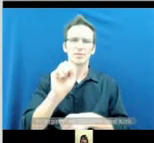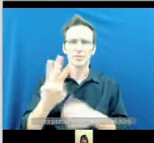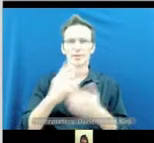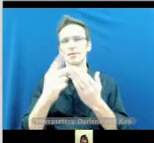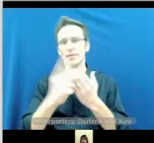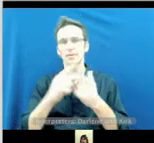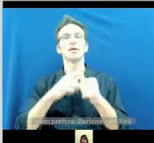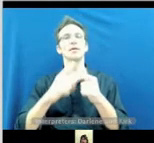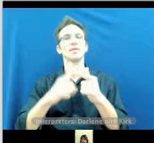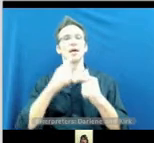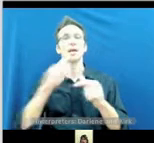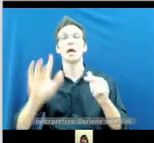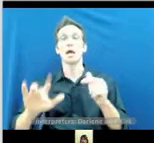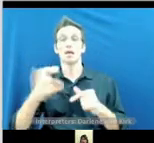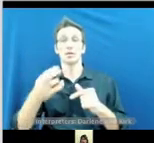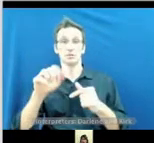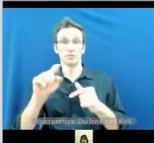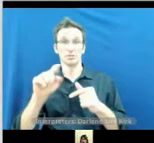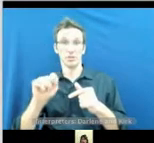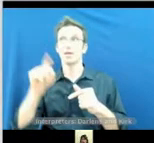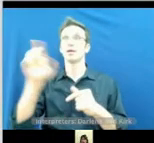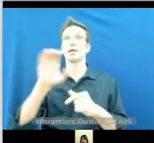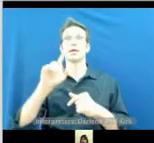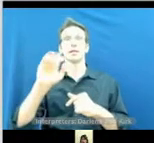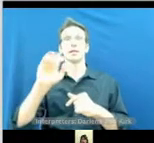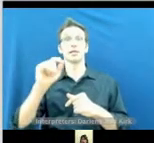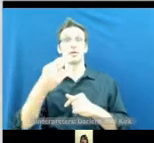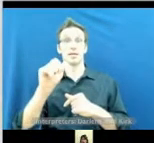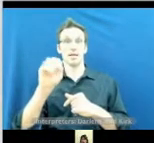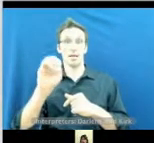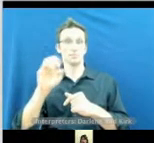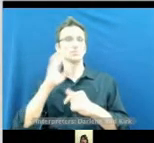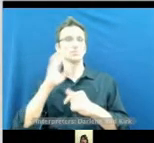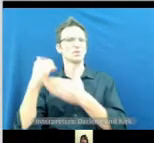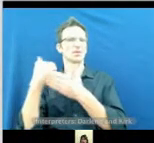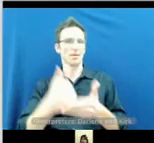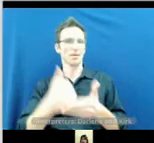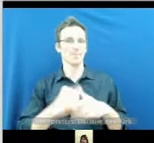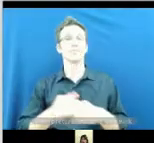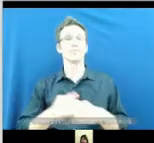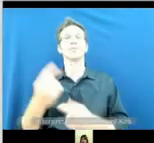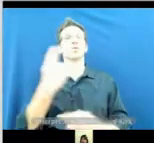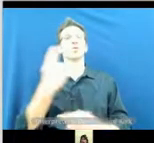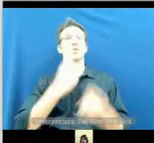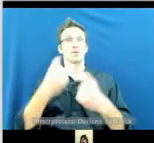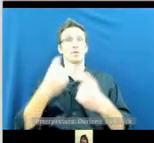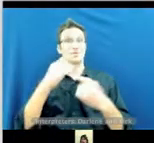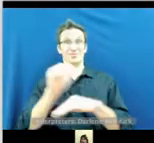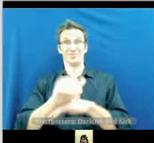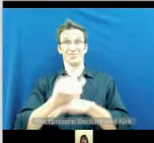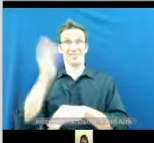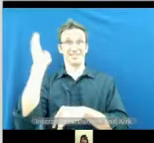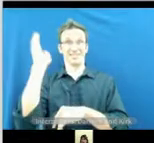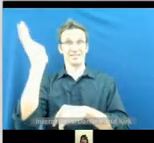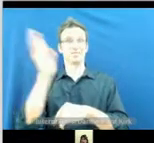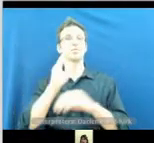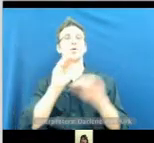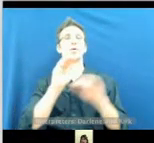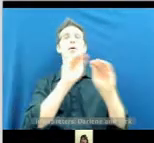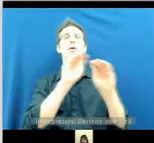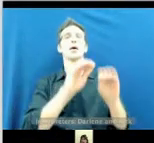you. Questions for the presenter tonight will be put into the chat function.